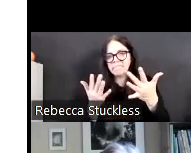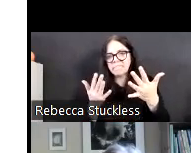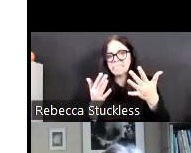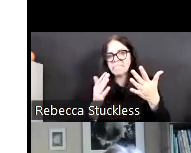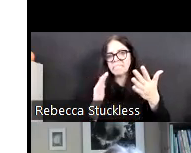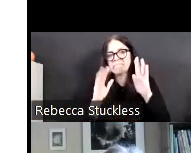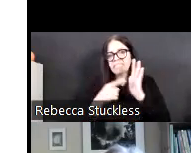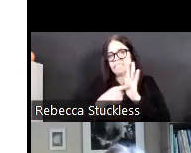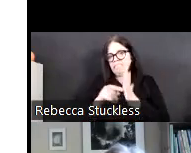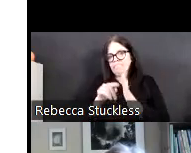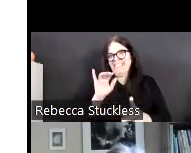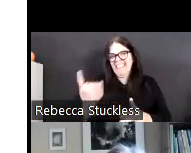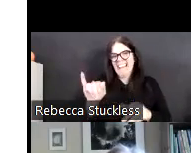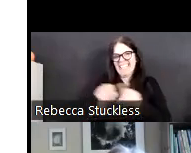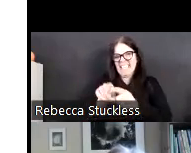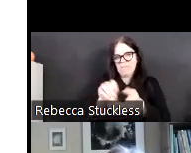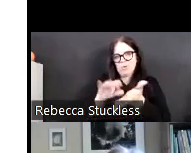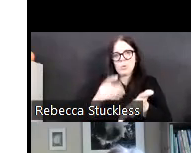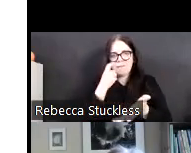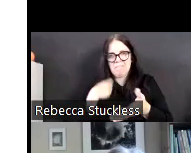portrayal of his results.